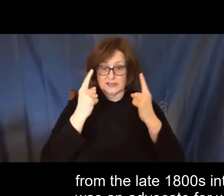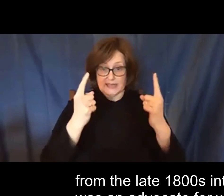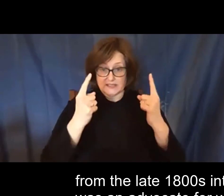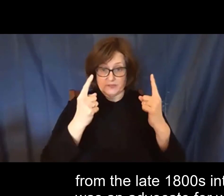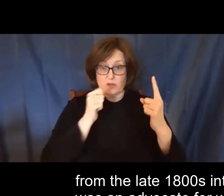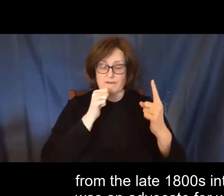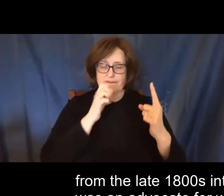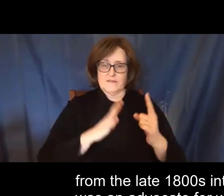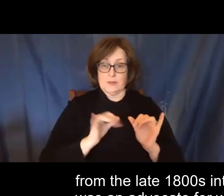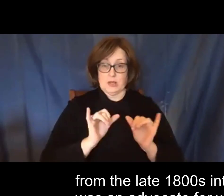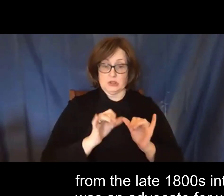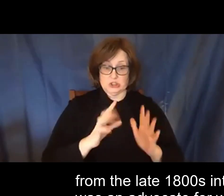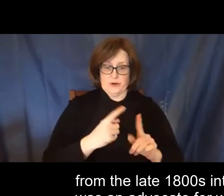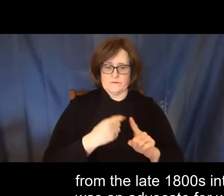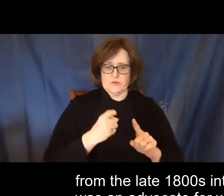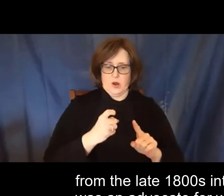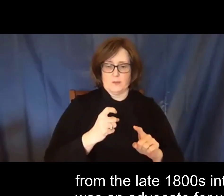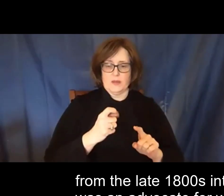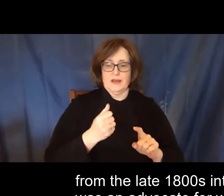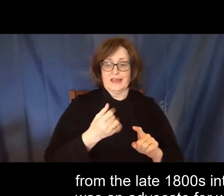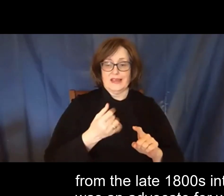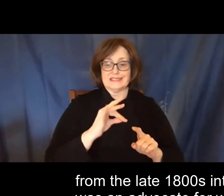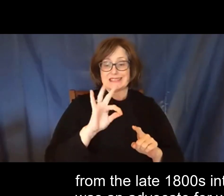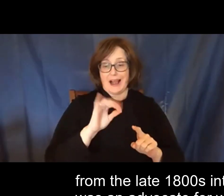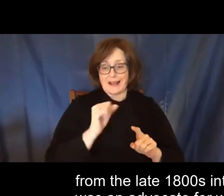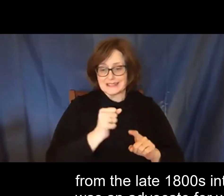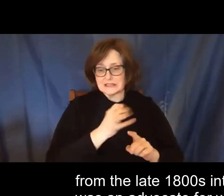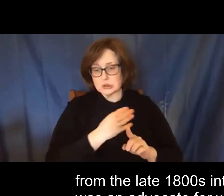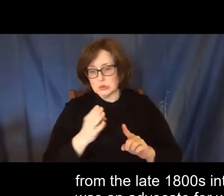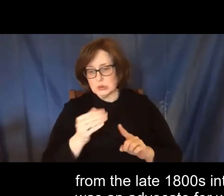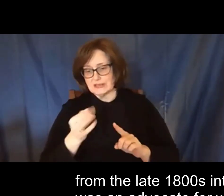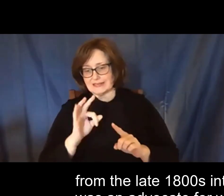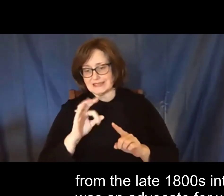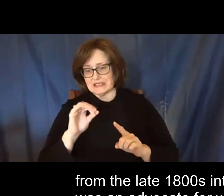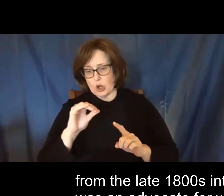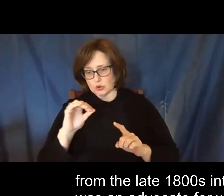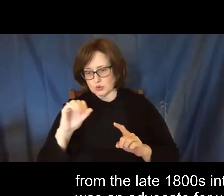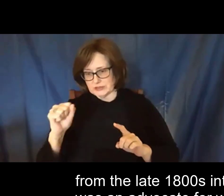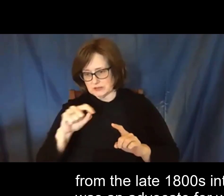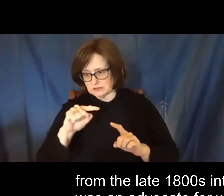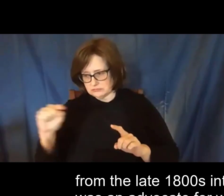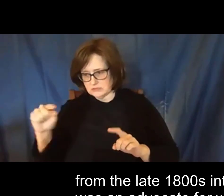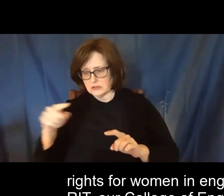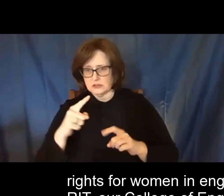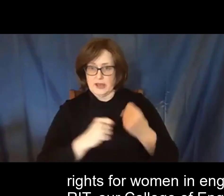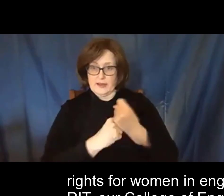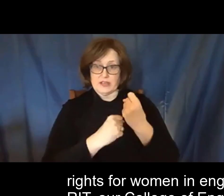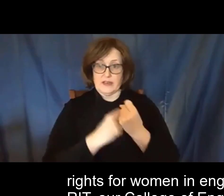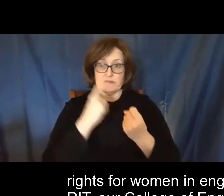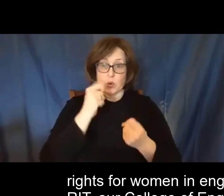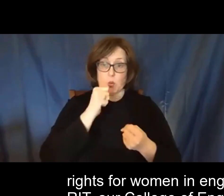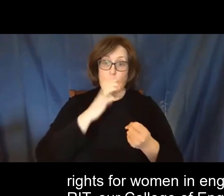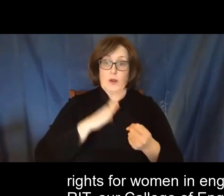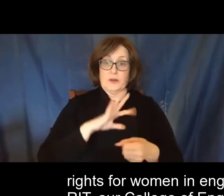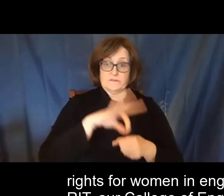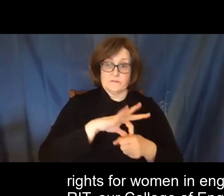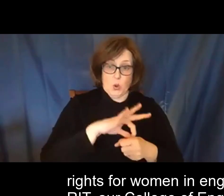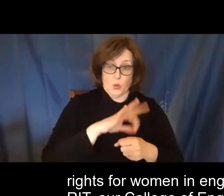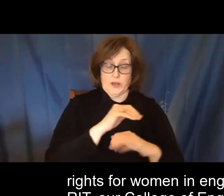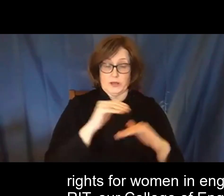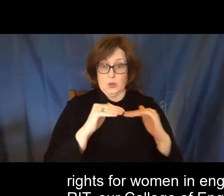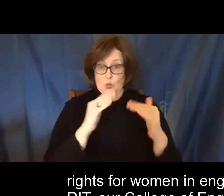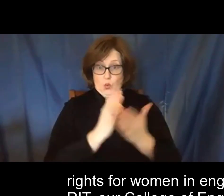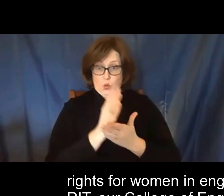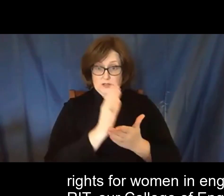late 1800s into the early 1900s. She was an advocate for women's suffrage and equal rights for women in engineering